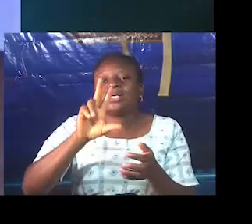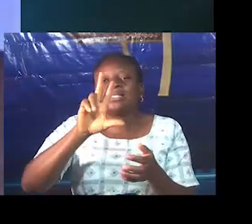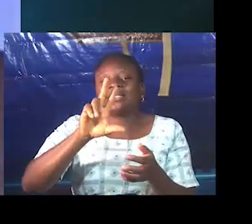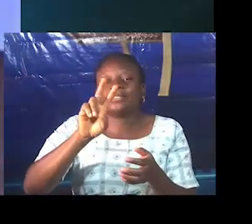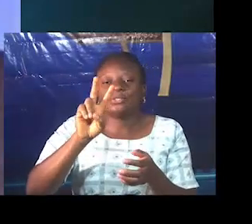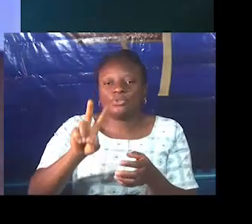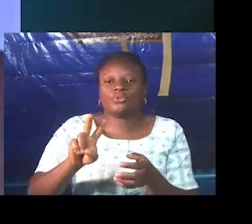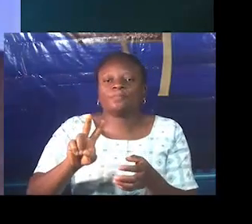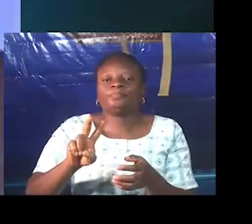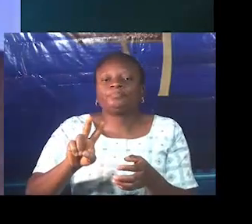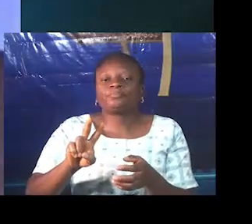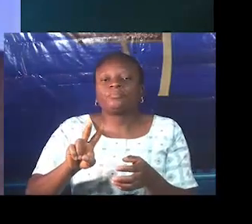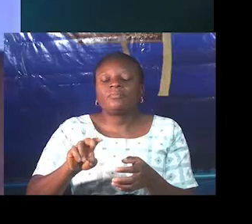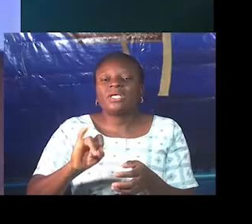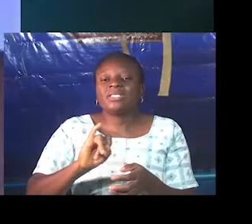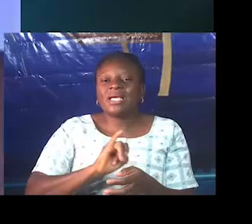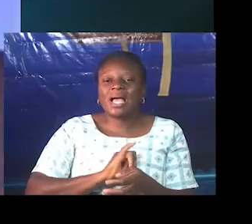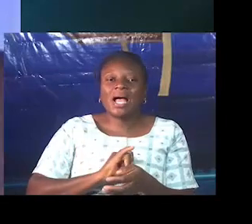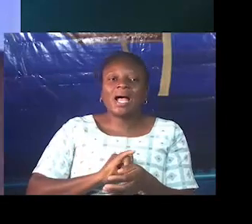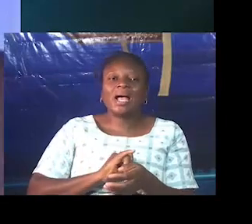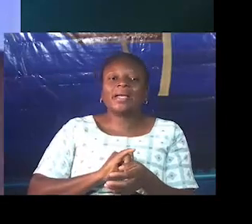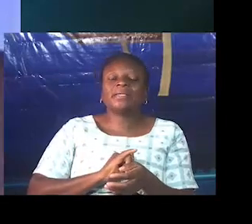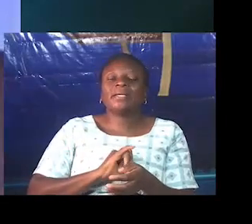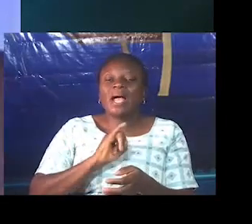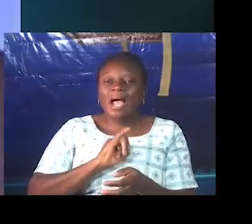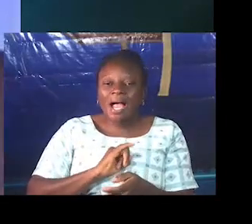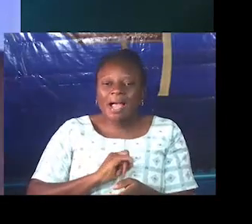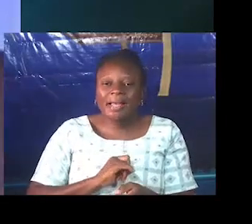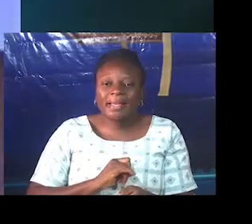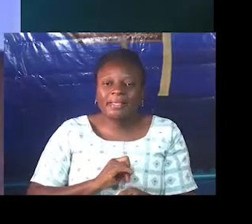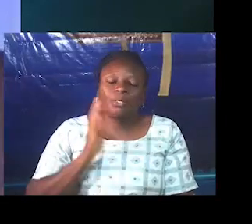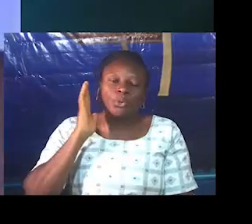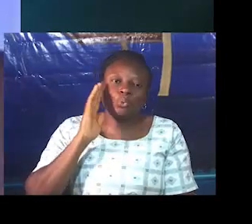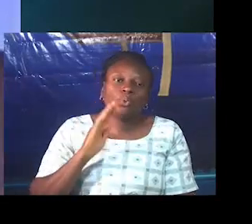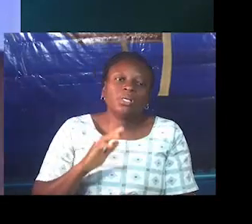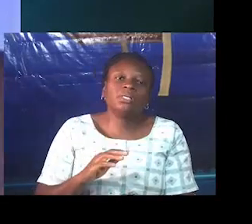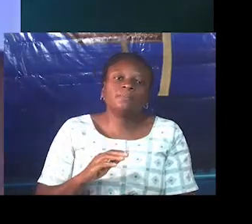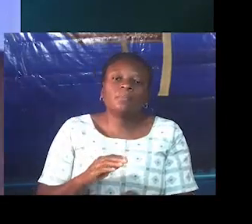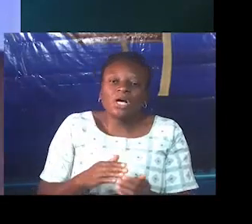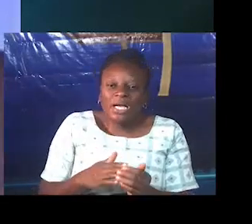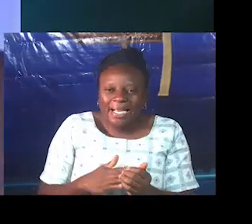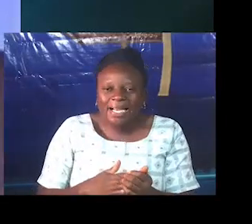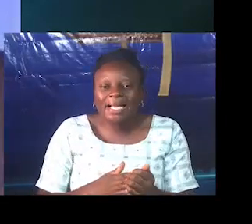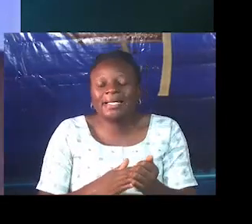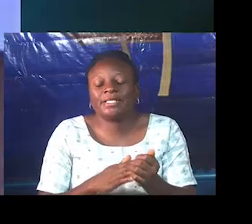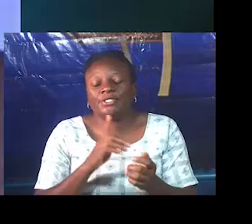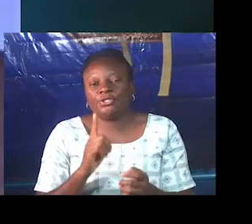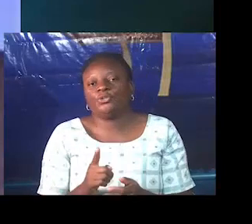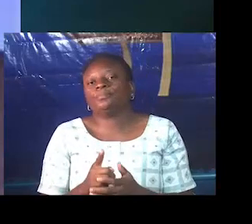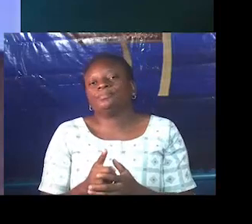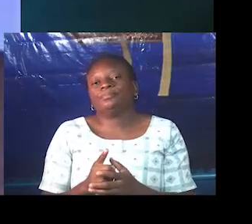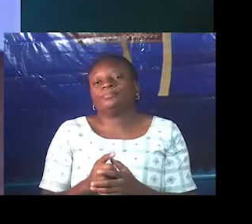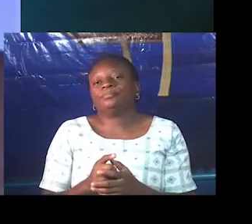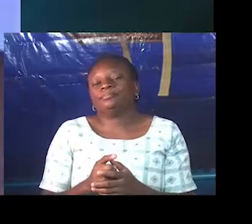horse, or as the mule, which have no understanding, whose mouth must be held in with bit and bridle, lest they come